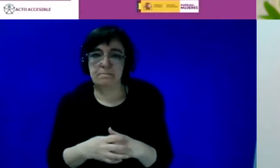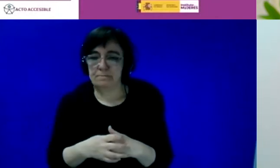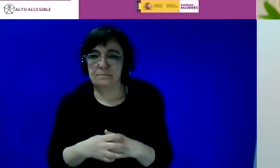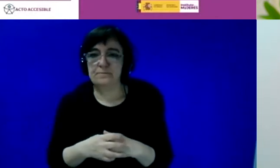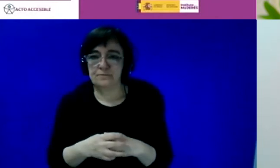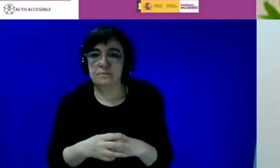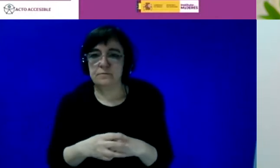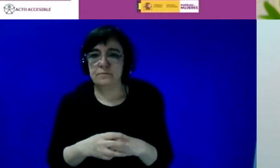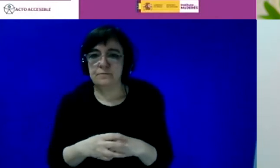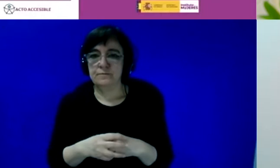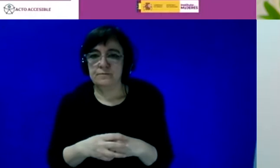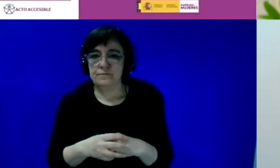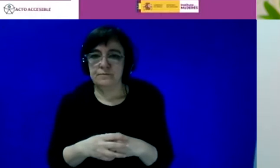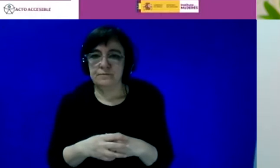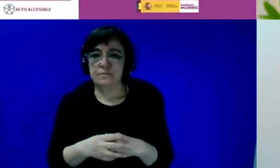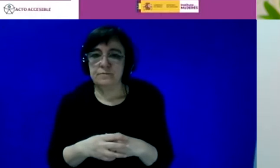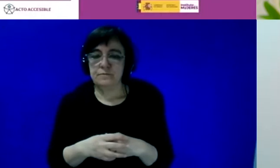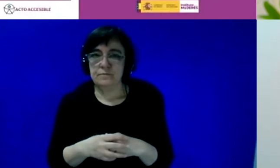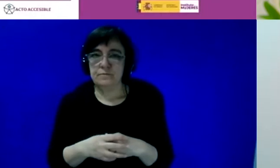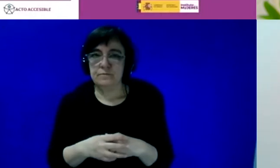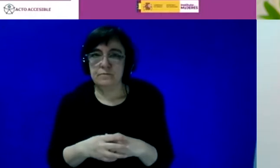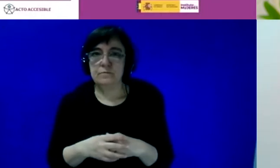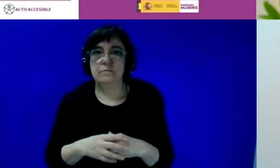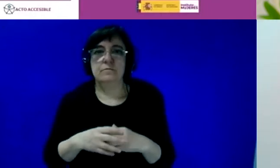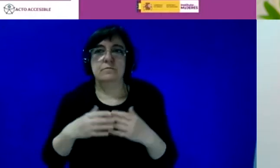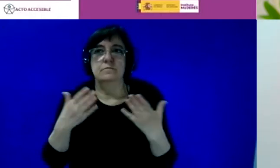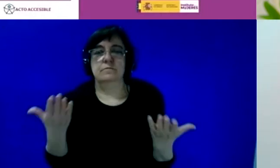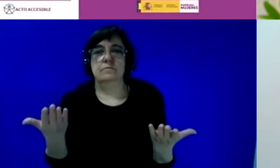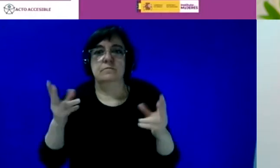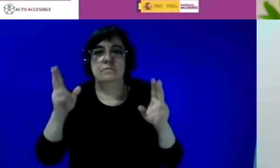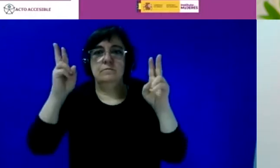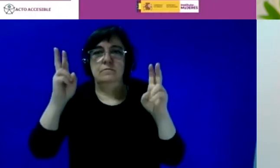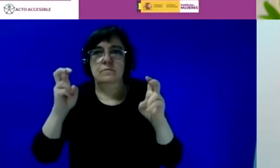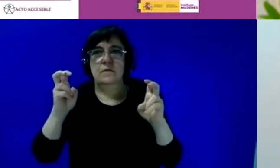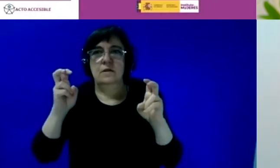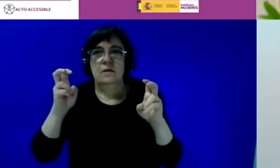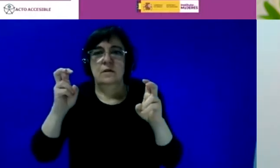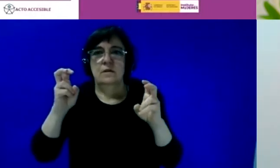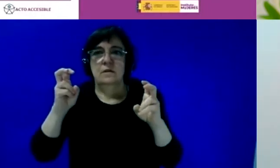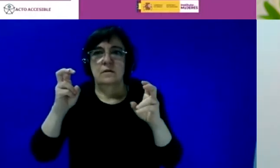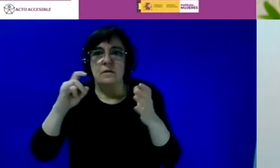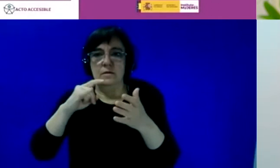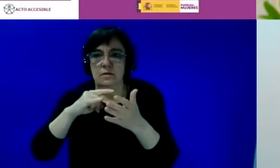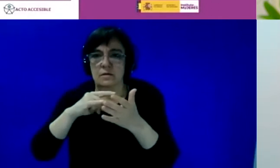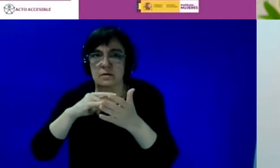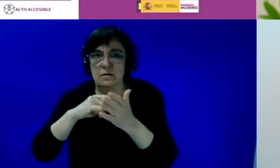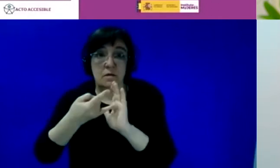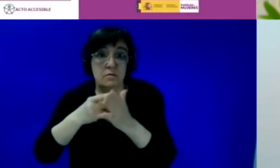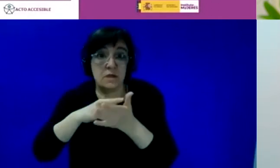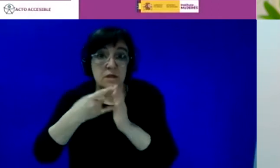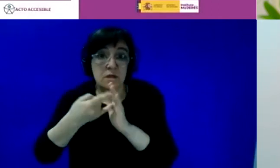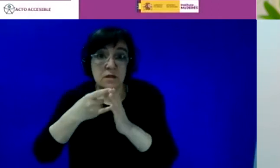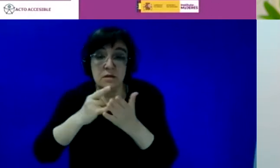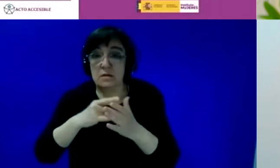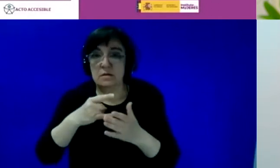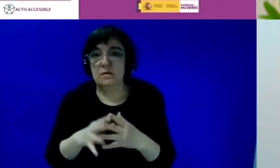one thing on a systemic perspective. Unfortunately, and I will say it from the ground perspective, I know that the High